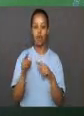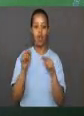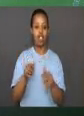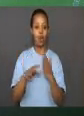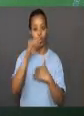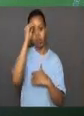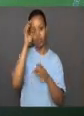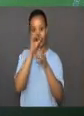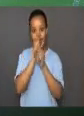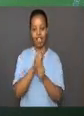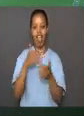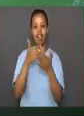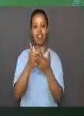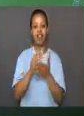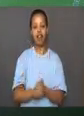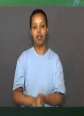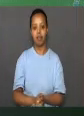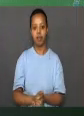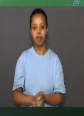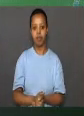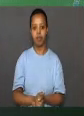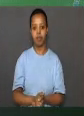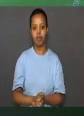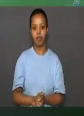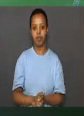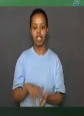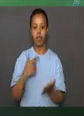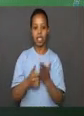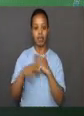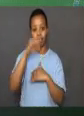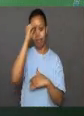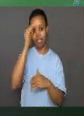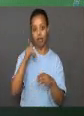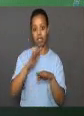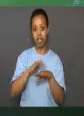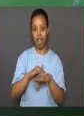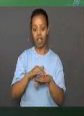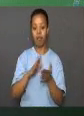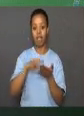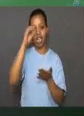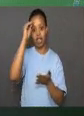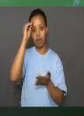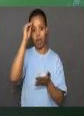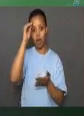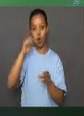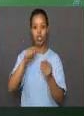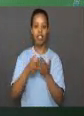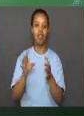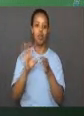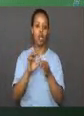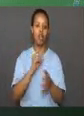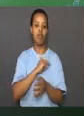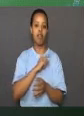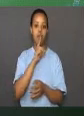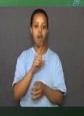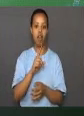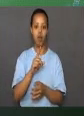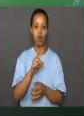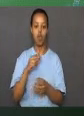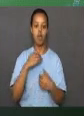This brings us to the end of our lesson for today. In this lesson, we have learned about